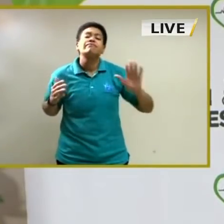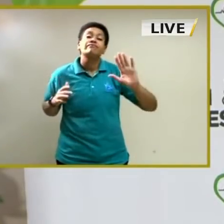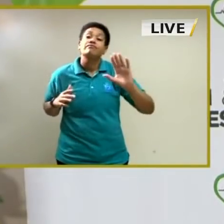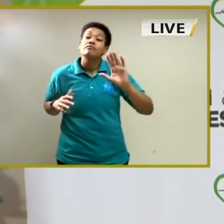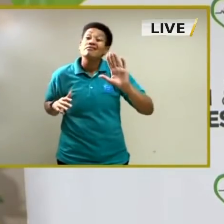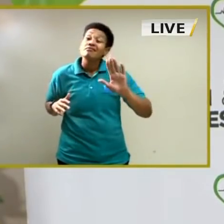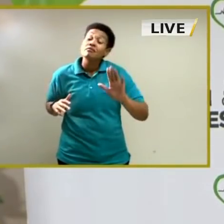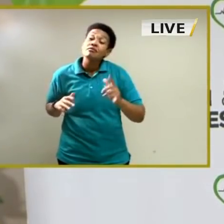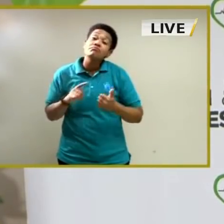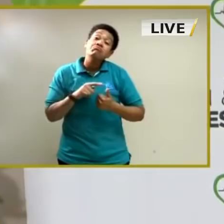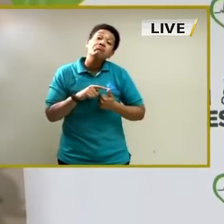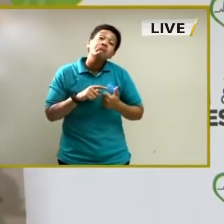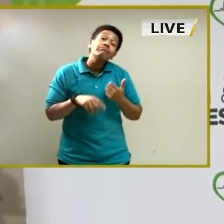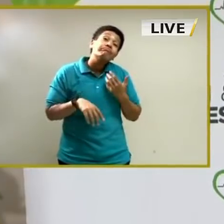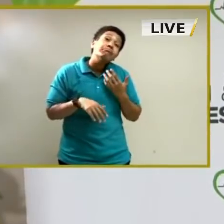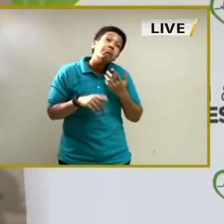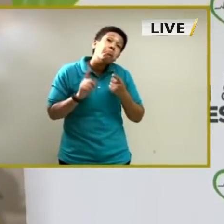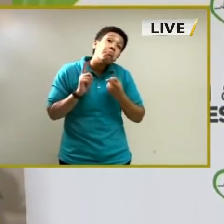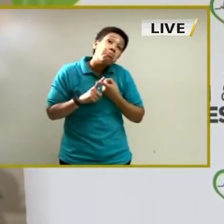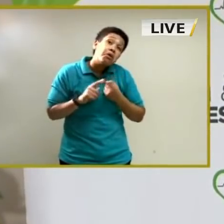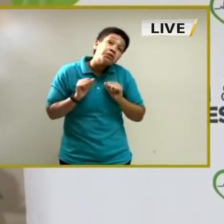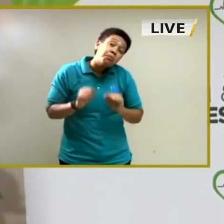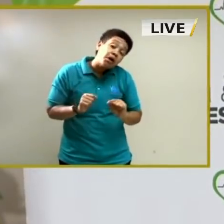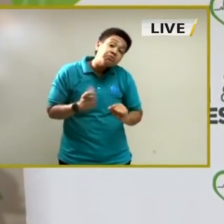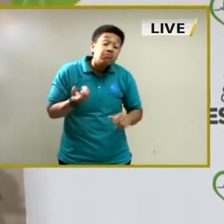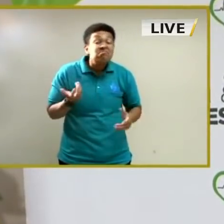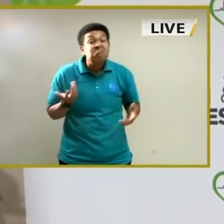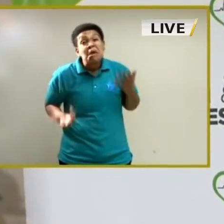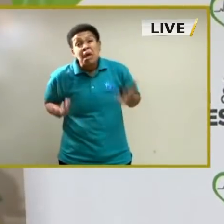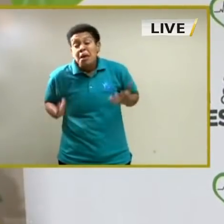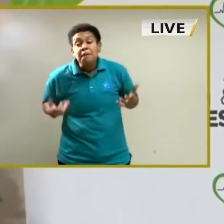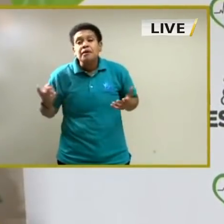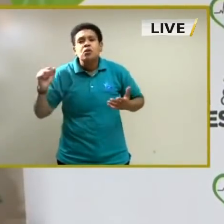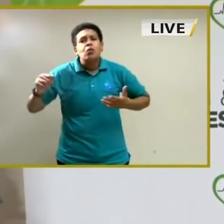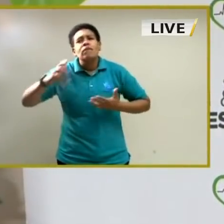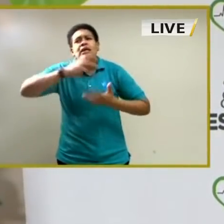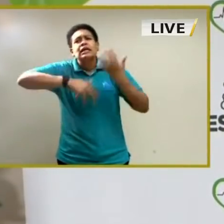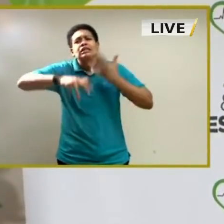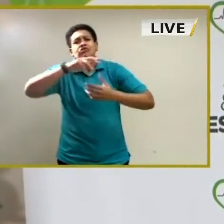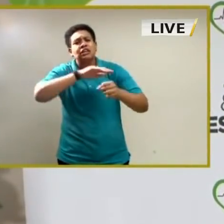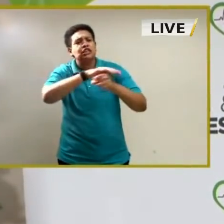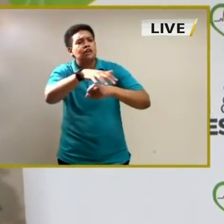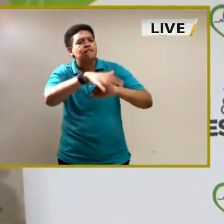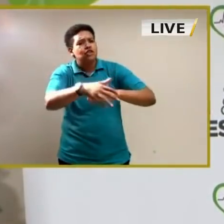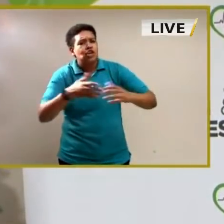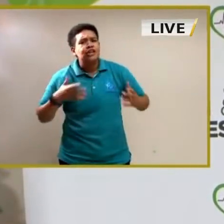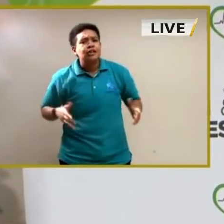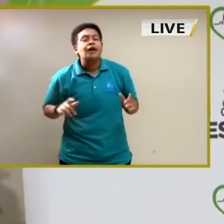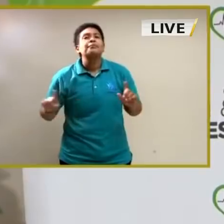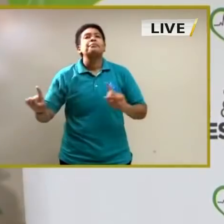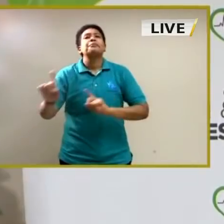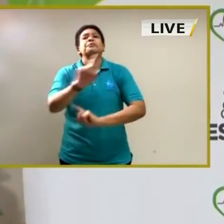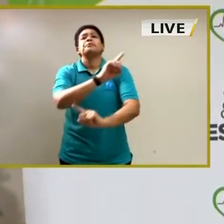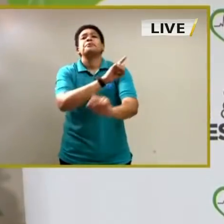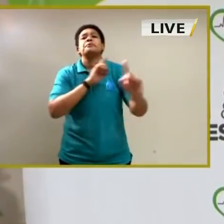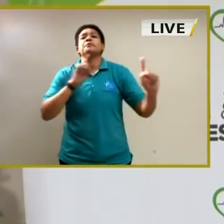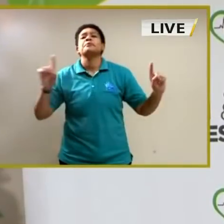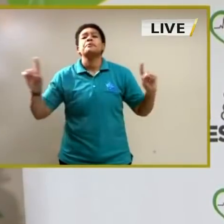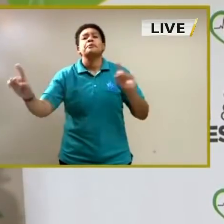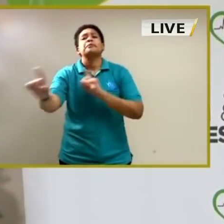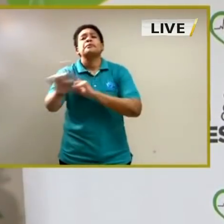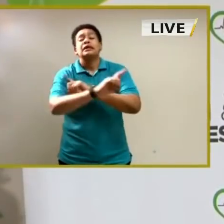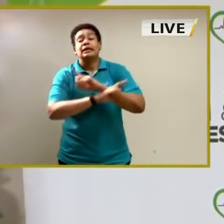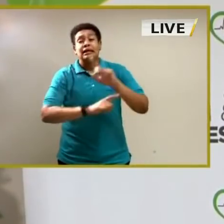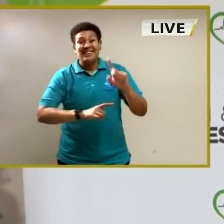or this particular individual could have interacted sufficiently while here to infect or